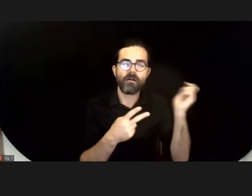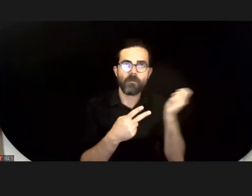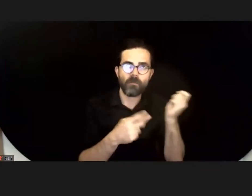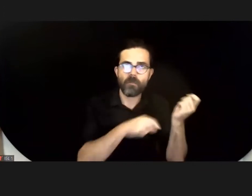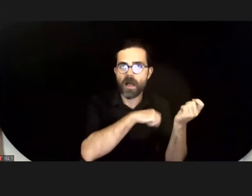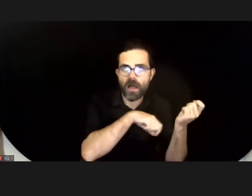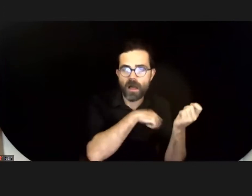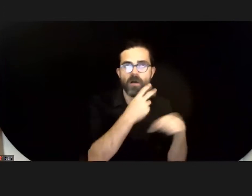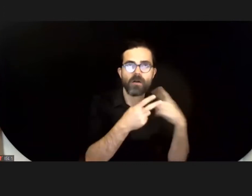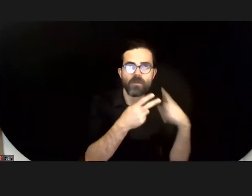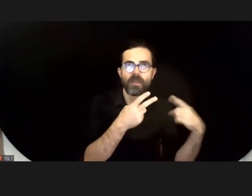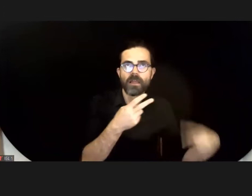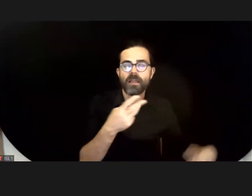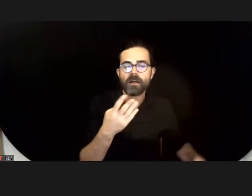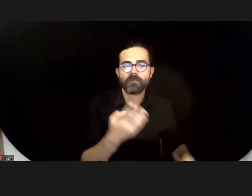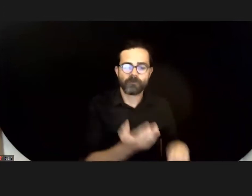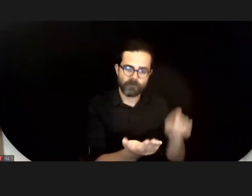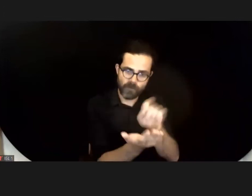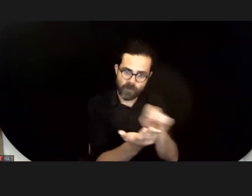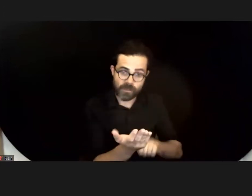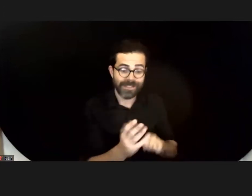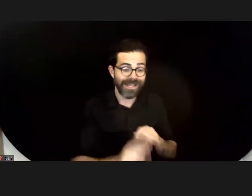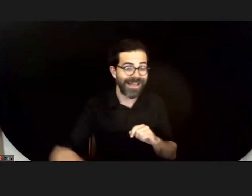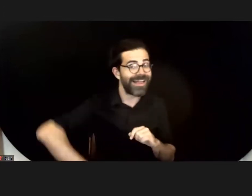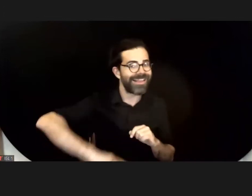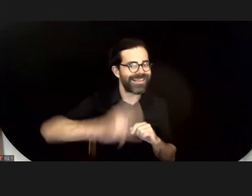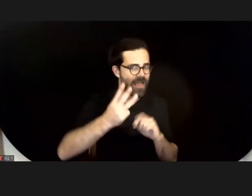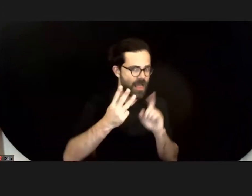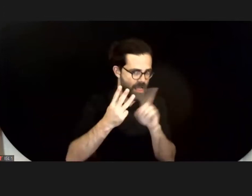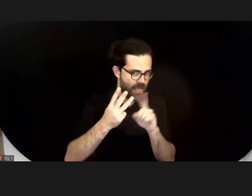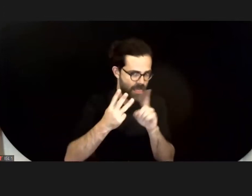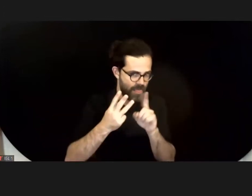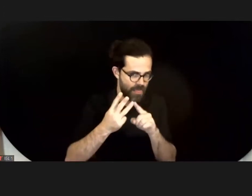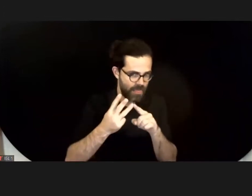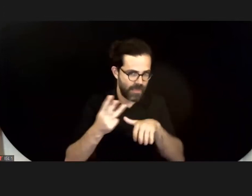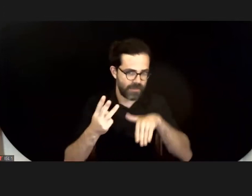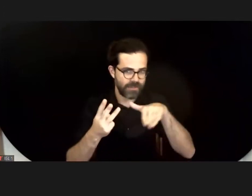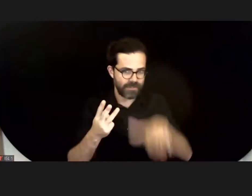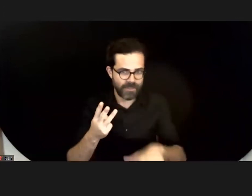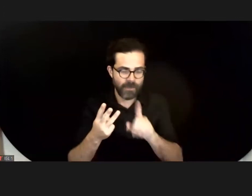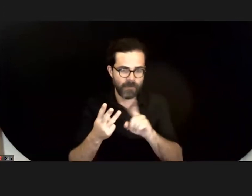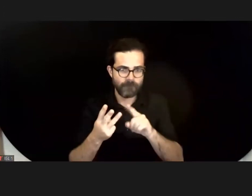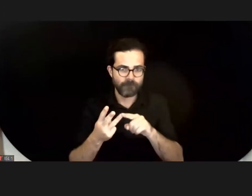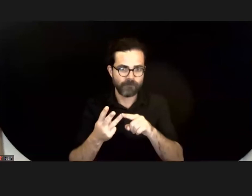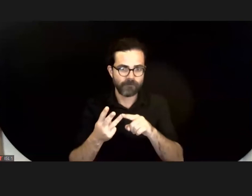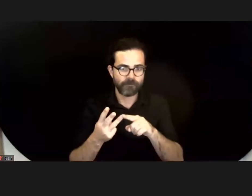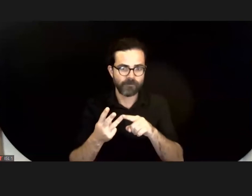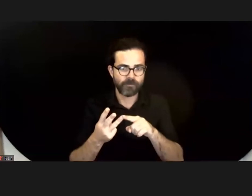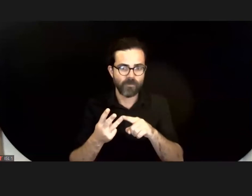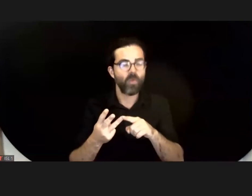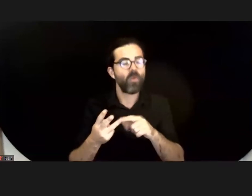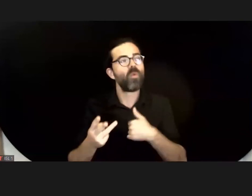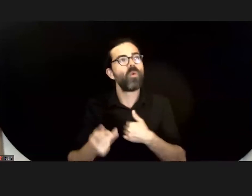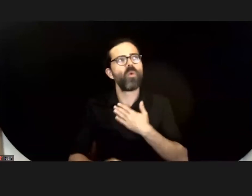step is about, we call it the staging, okay? We want to see if